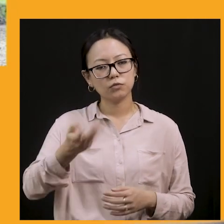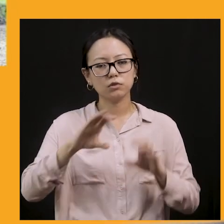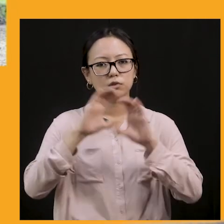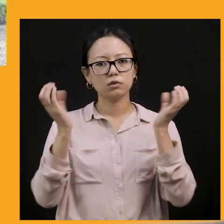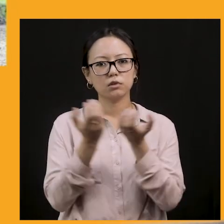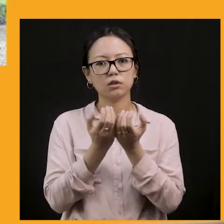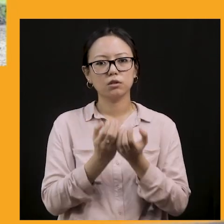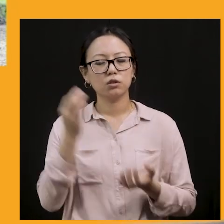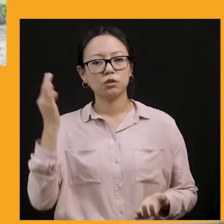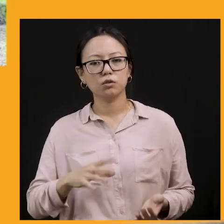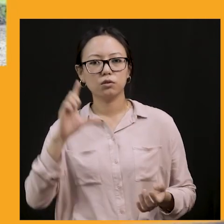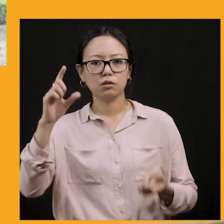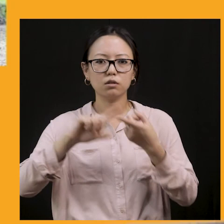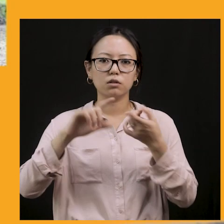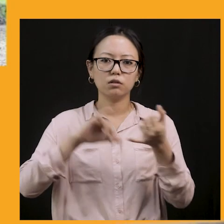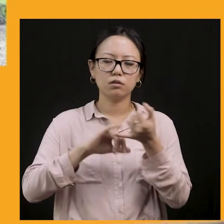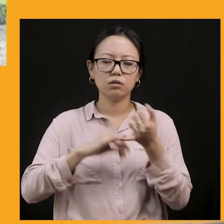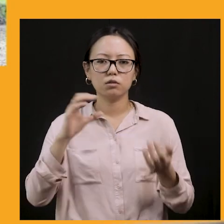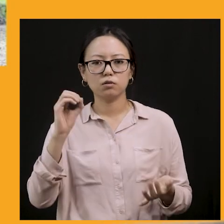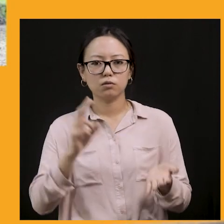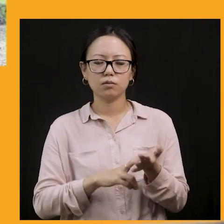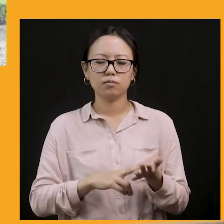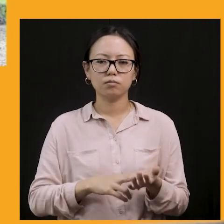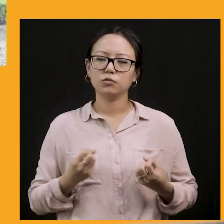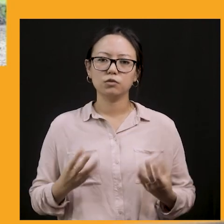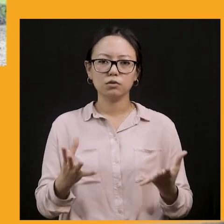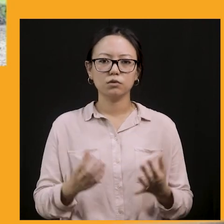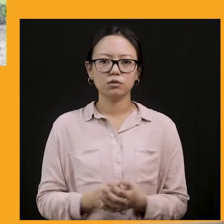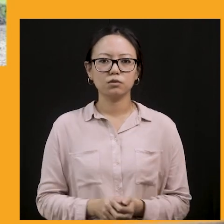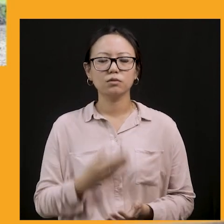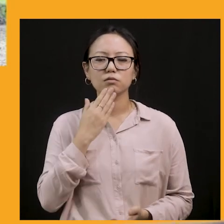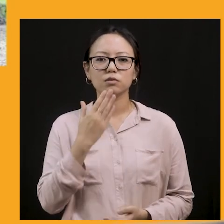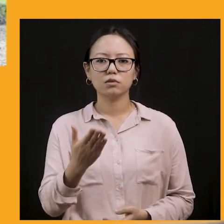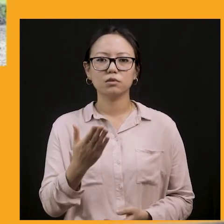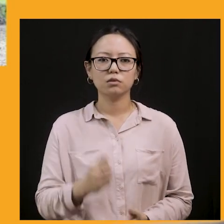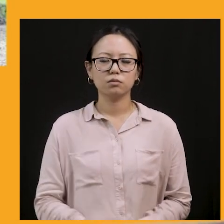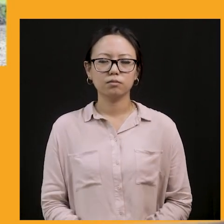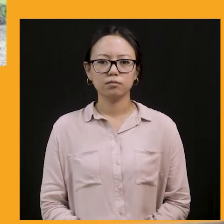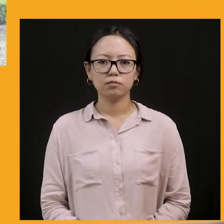start a new lesson, which is going to be very, very interesting. Thank you.